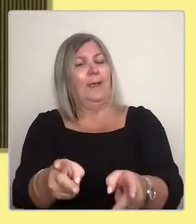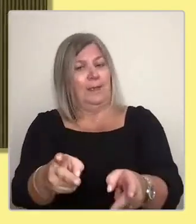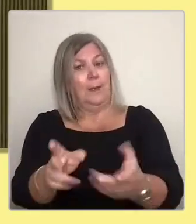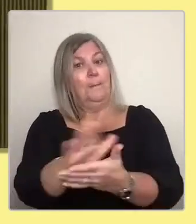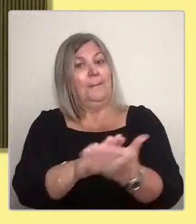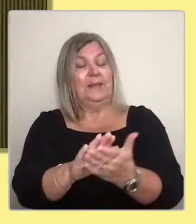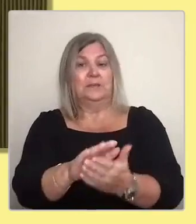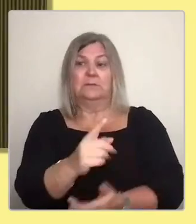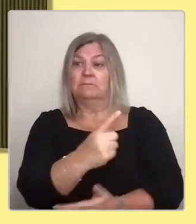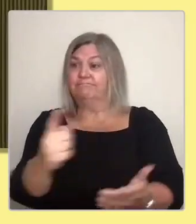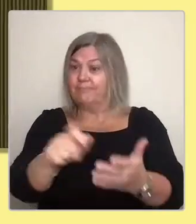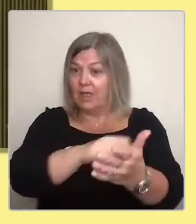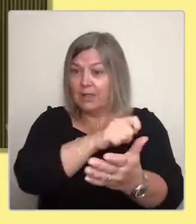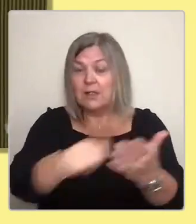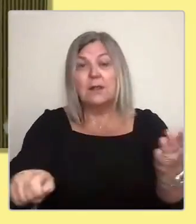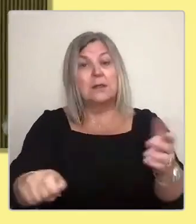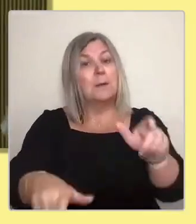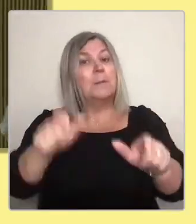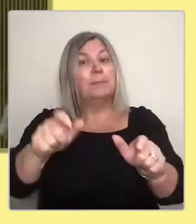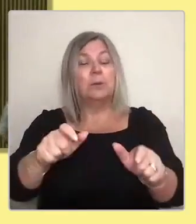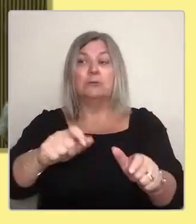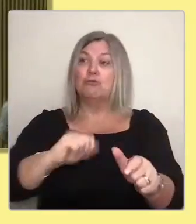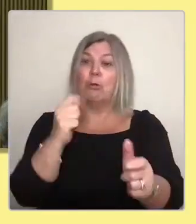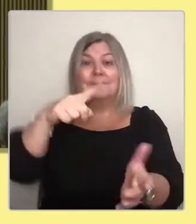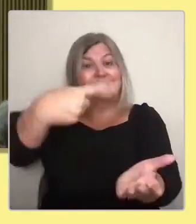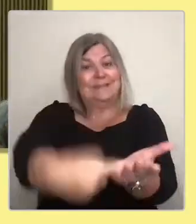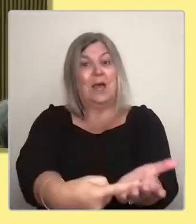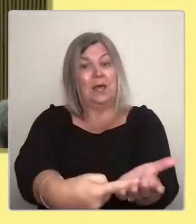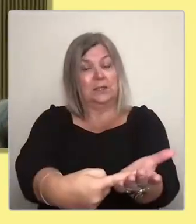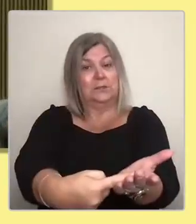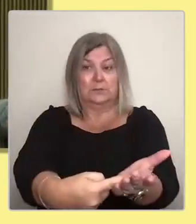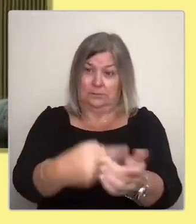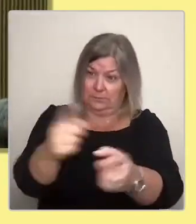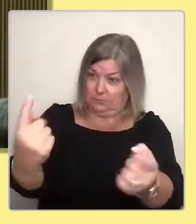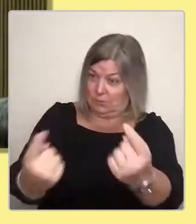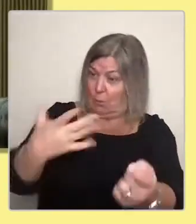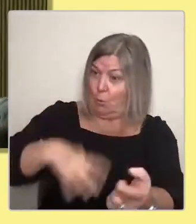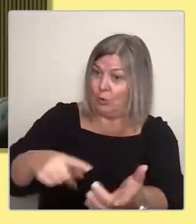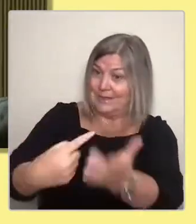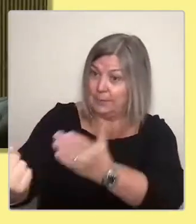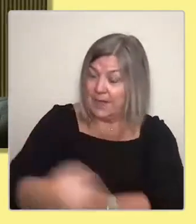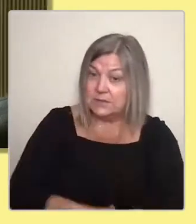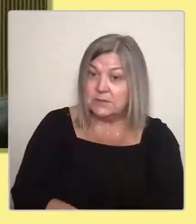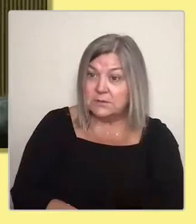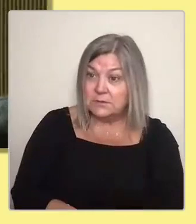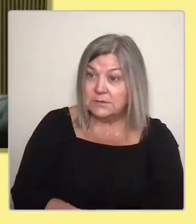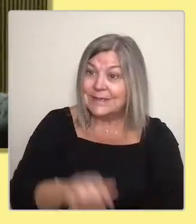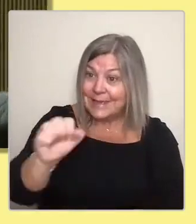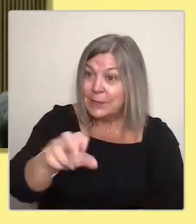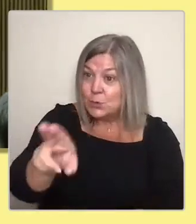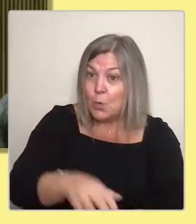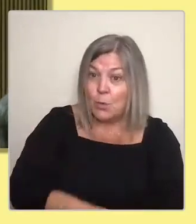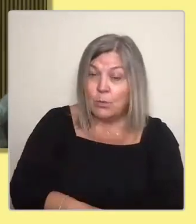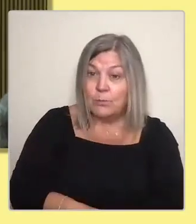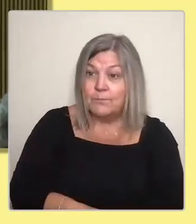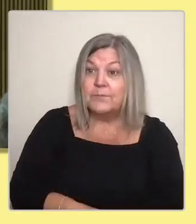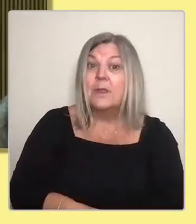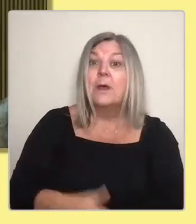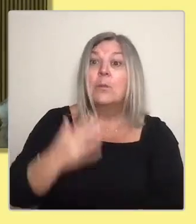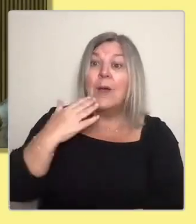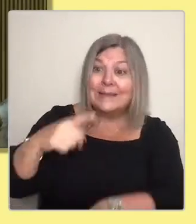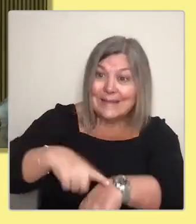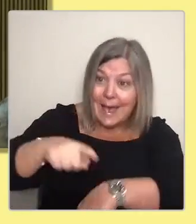let the people of Scotland decide if they want to become independent, and then they will tell us when it's time, when they're ready. So I